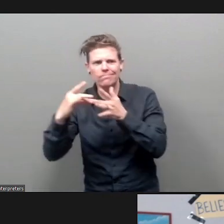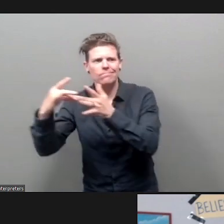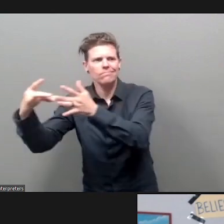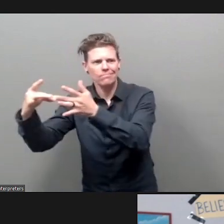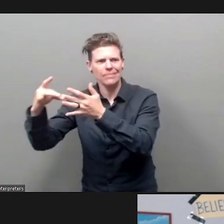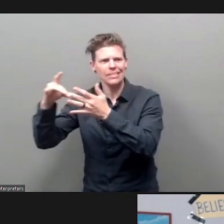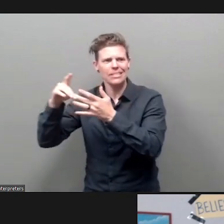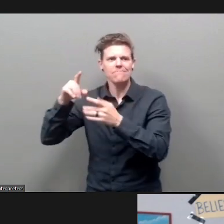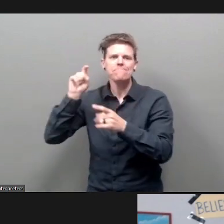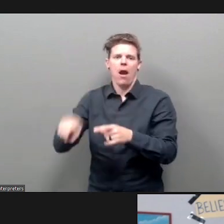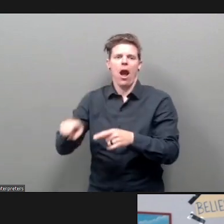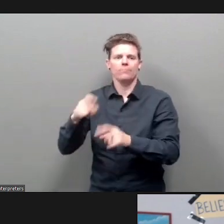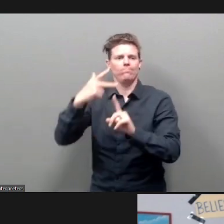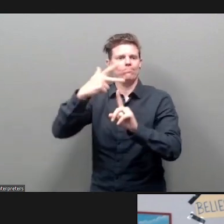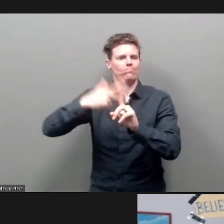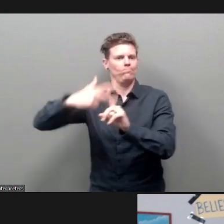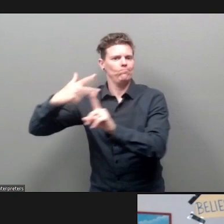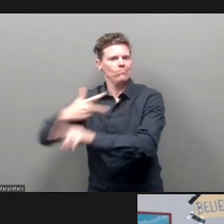months.